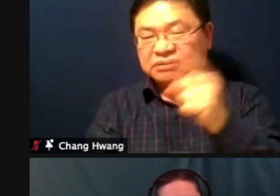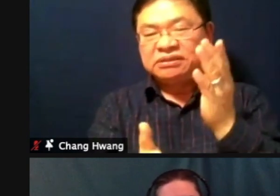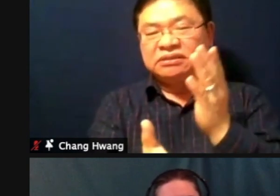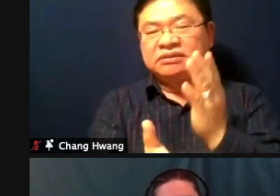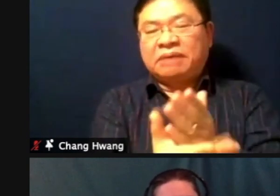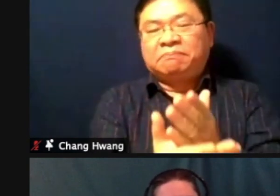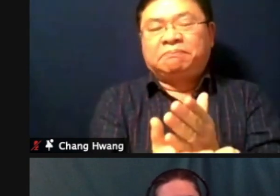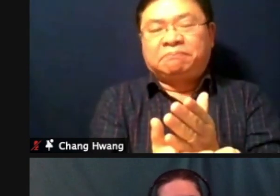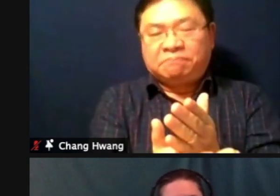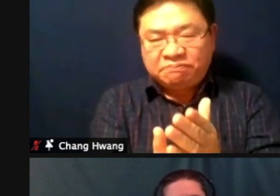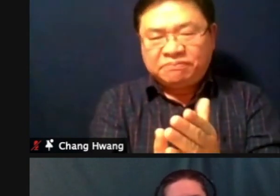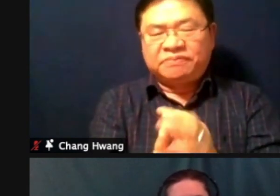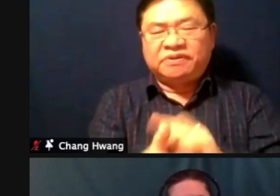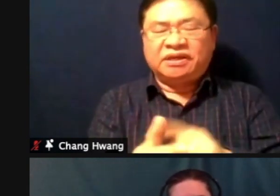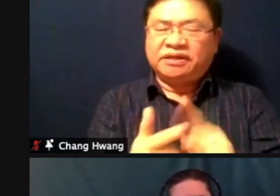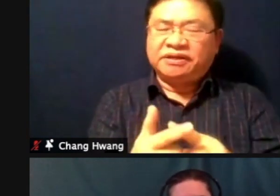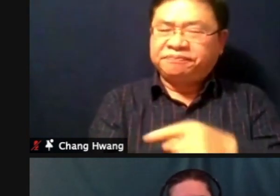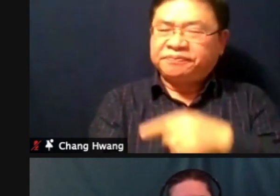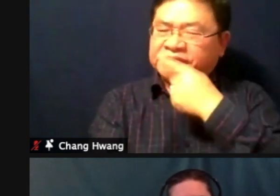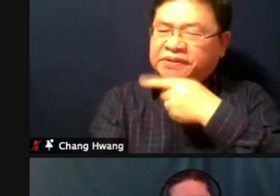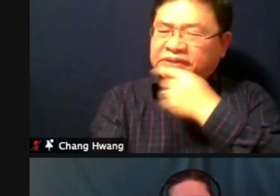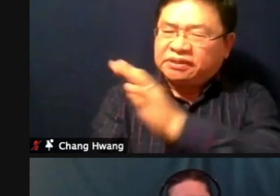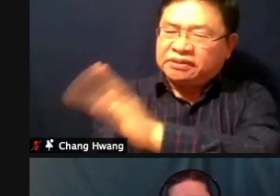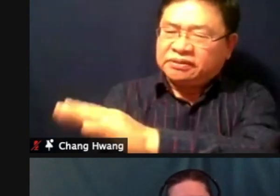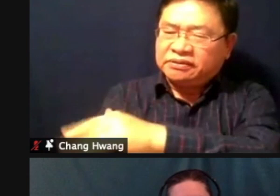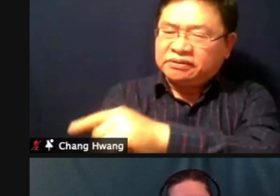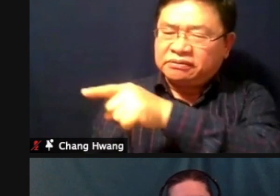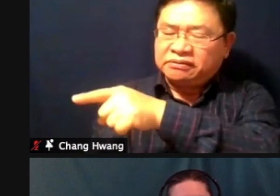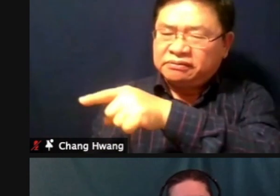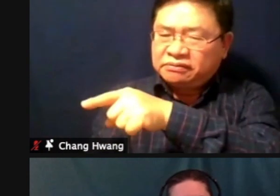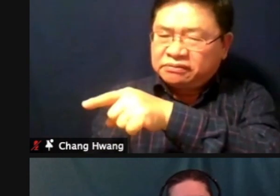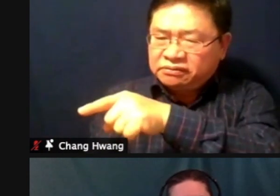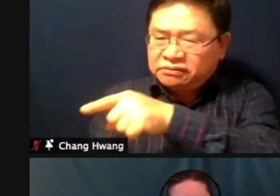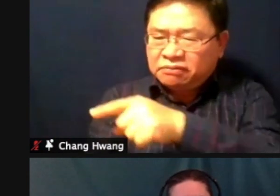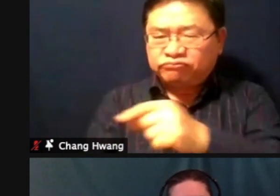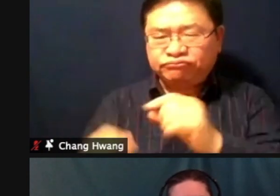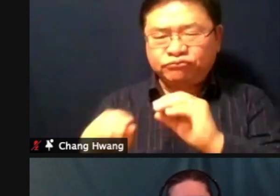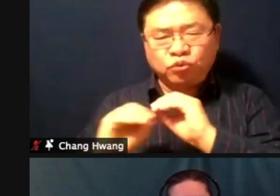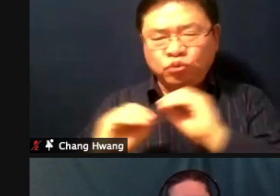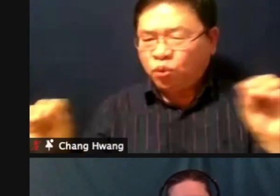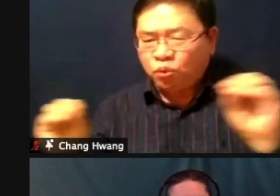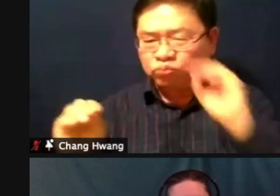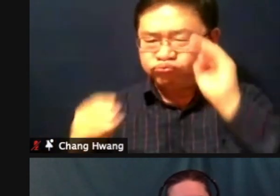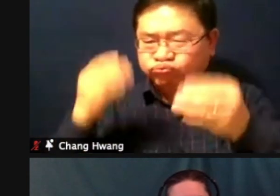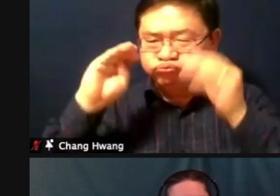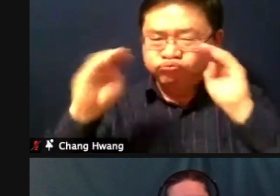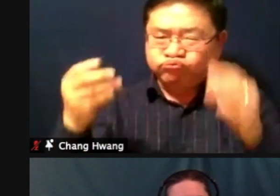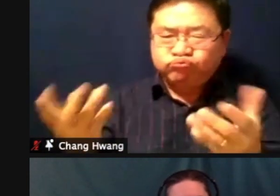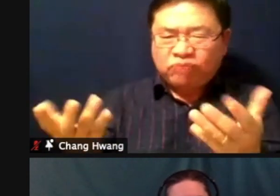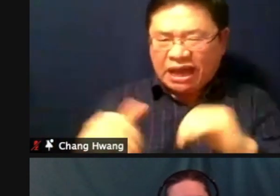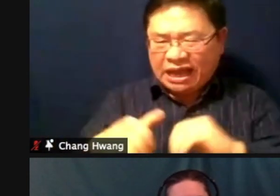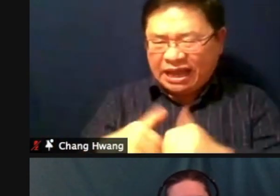to listen to. So often I would stop for something like coffee at 7-Eleven. And I remember that hearing friend